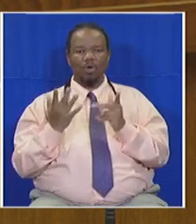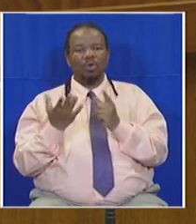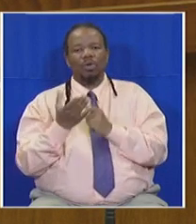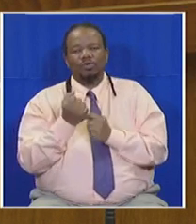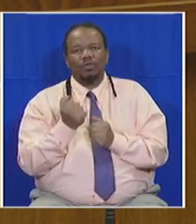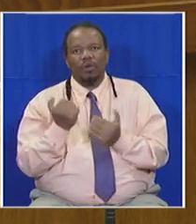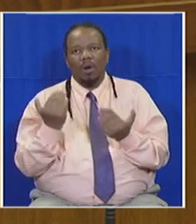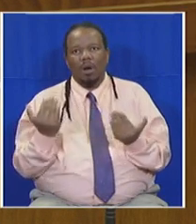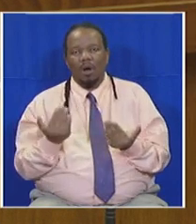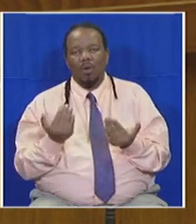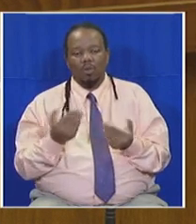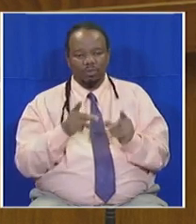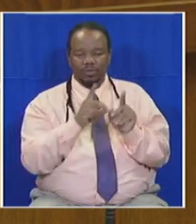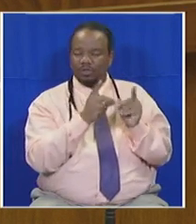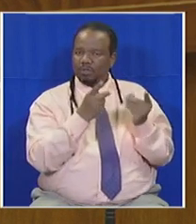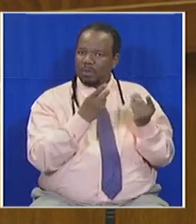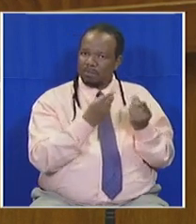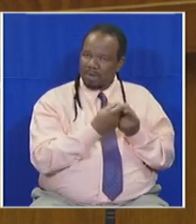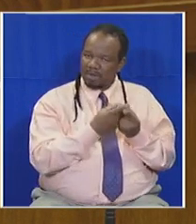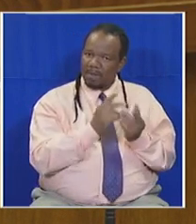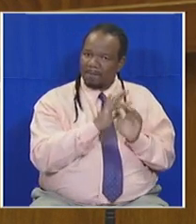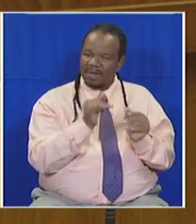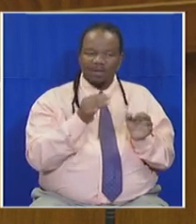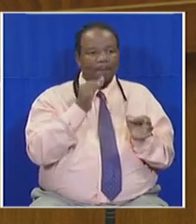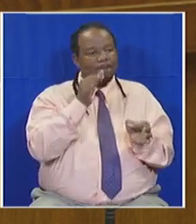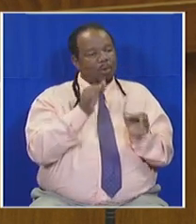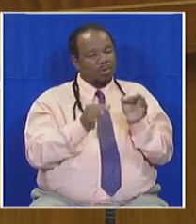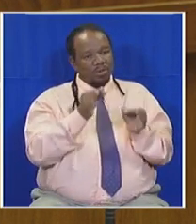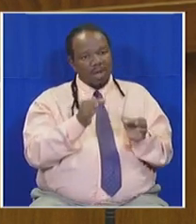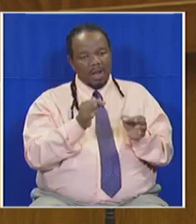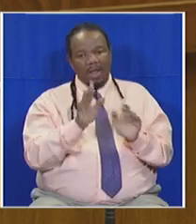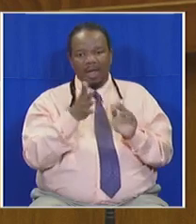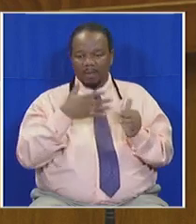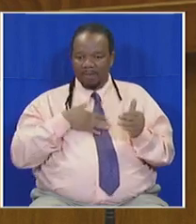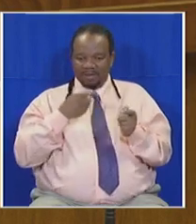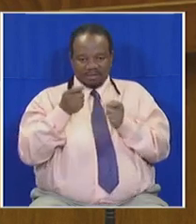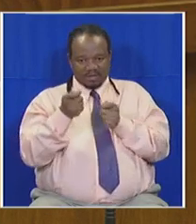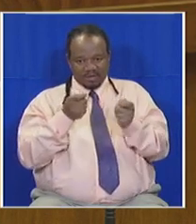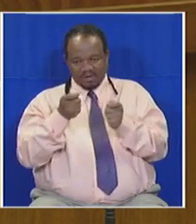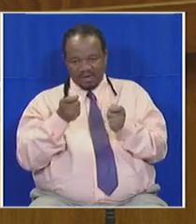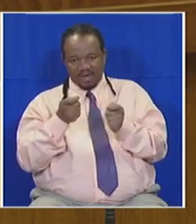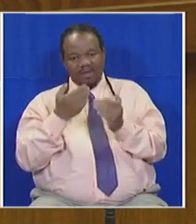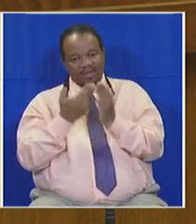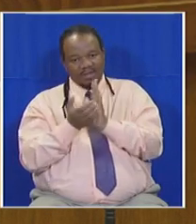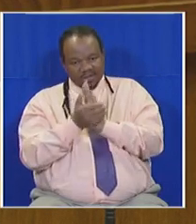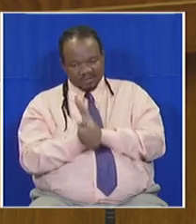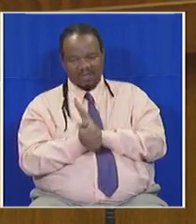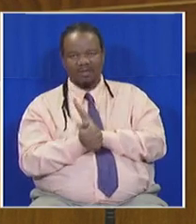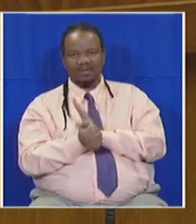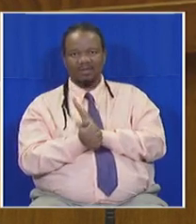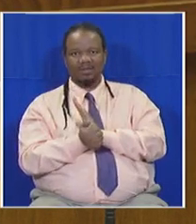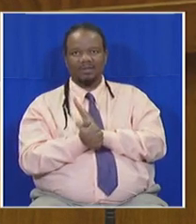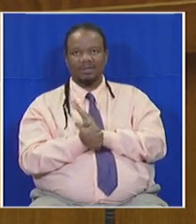that the department must have political and administrative ability so that the frequent leadership change that seems to